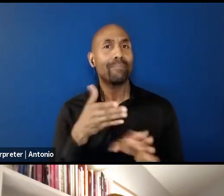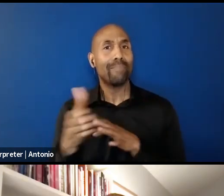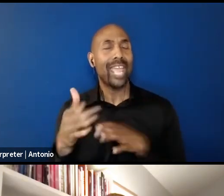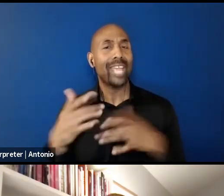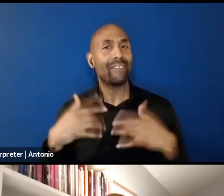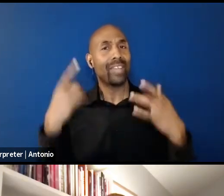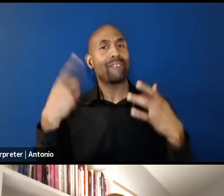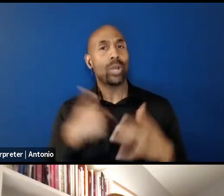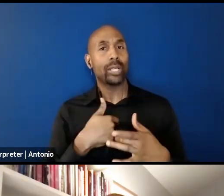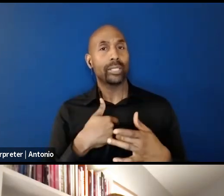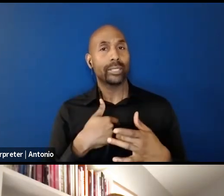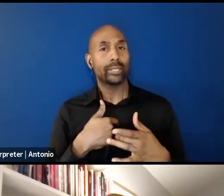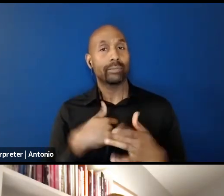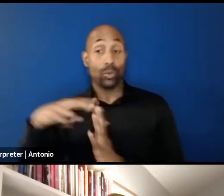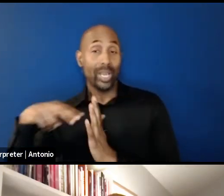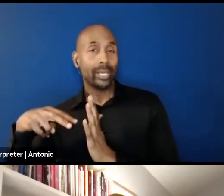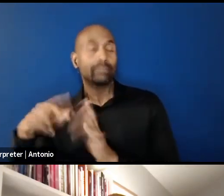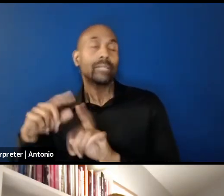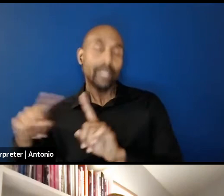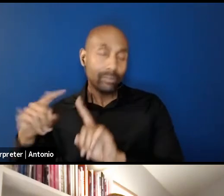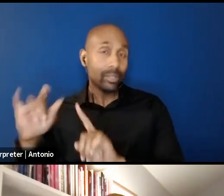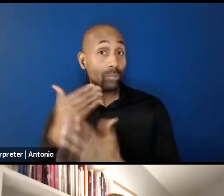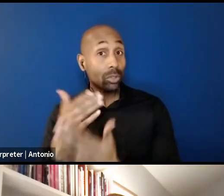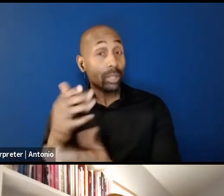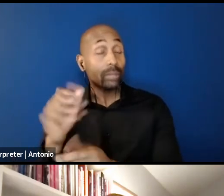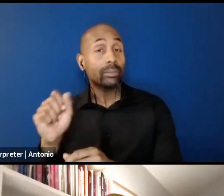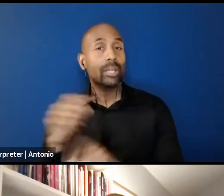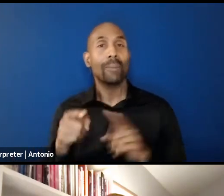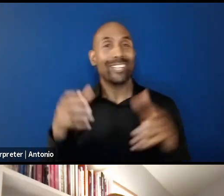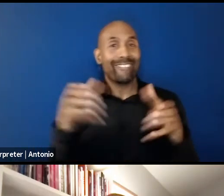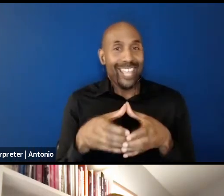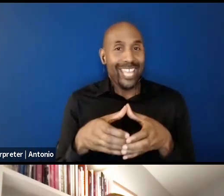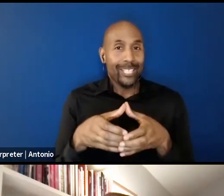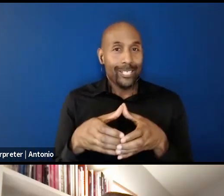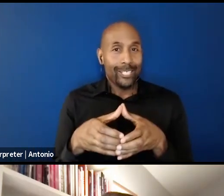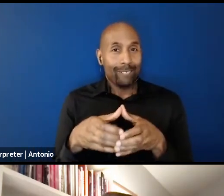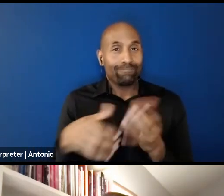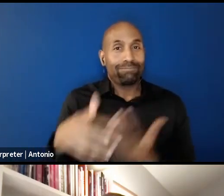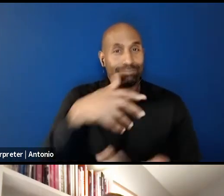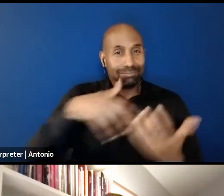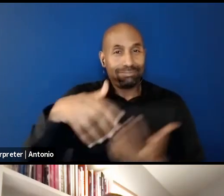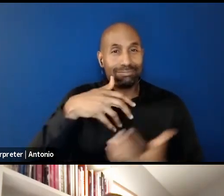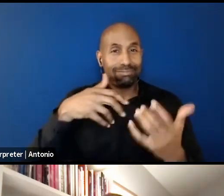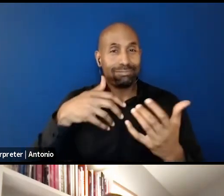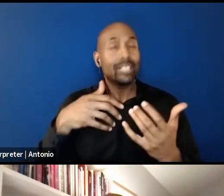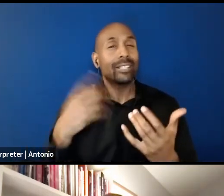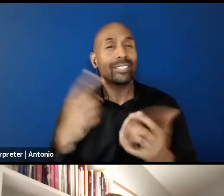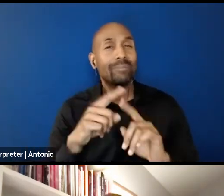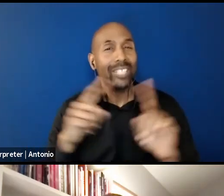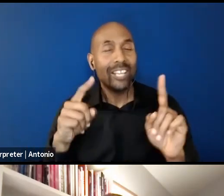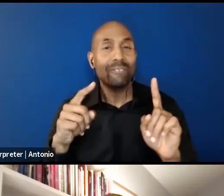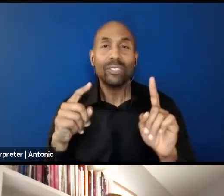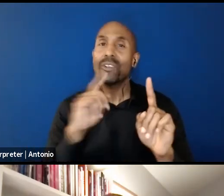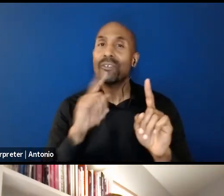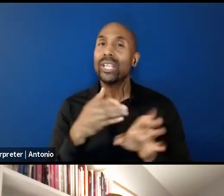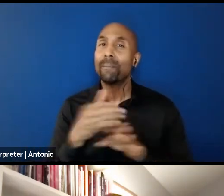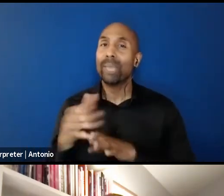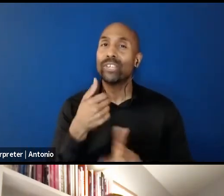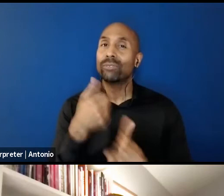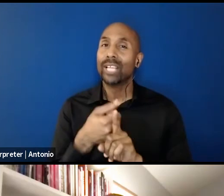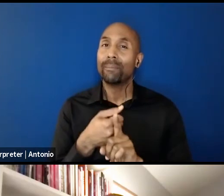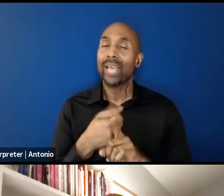know, reading's different. Reading's good. This was something else. One of the key events of my, you